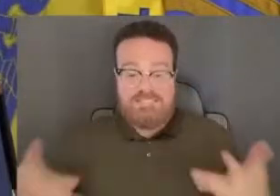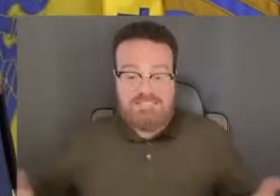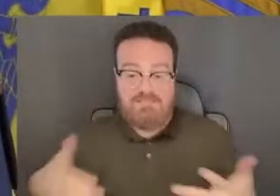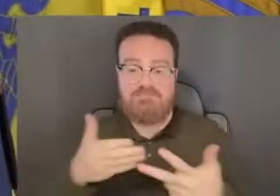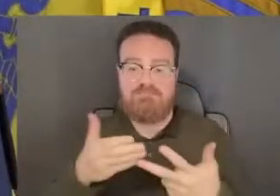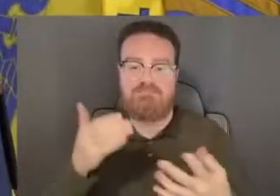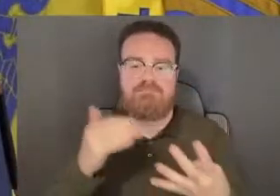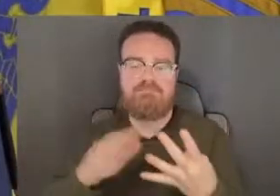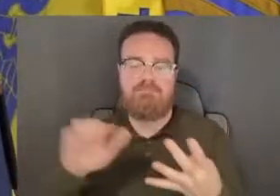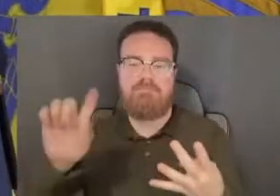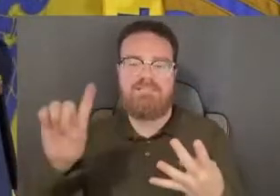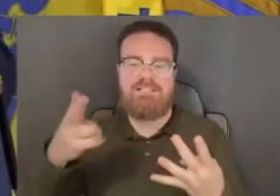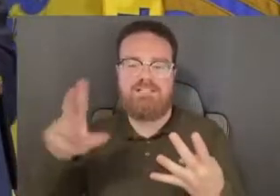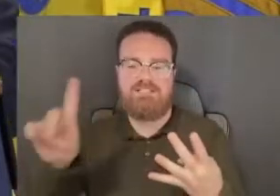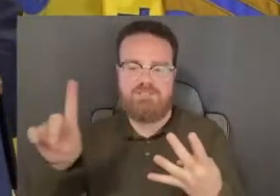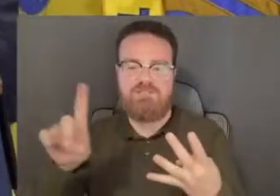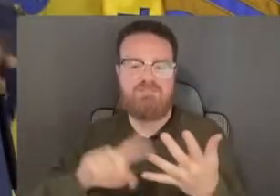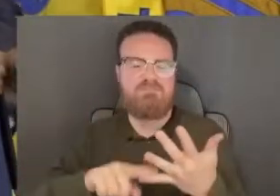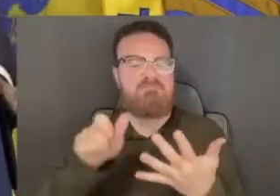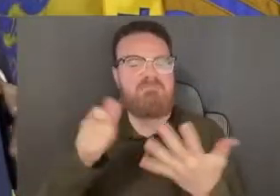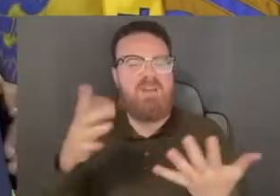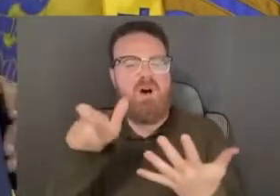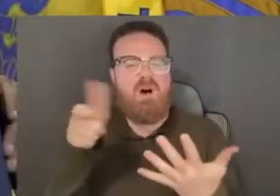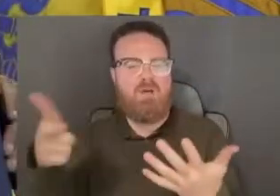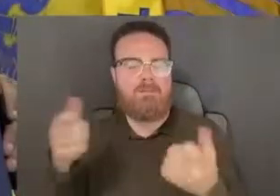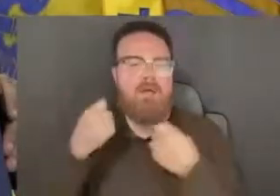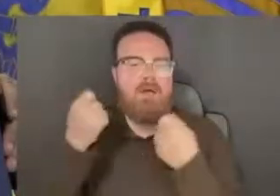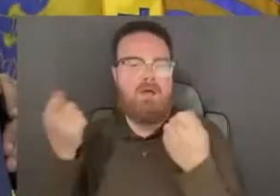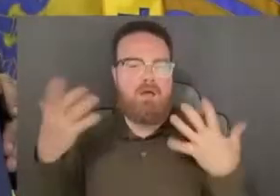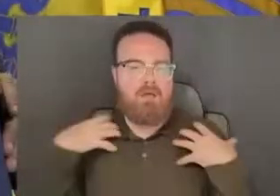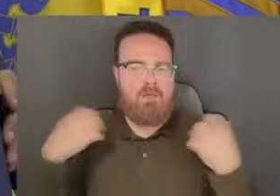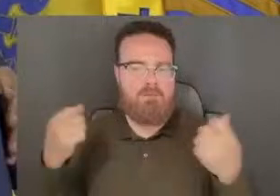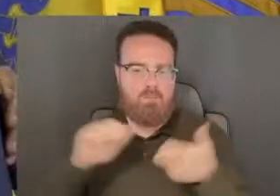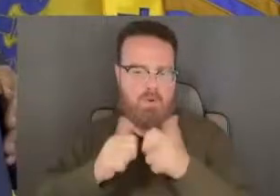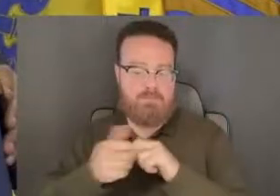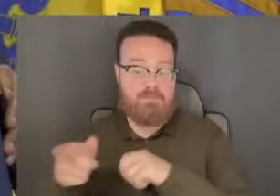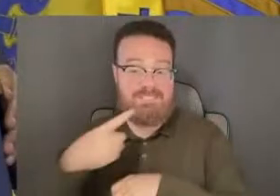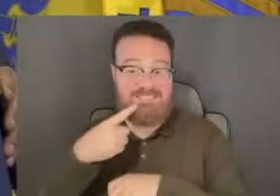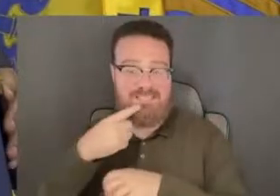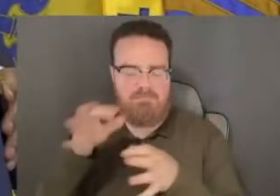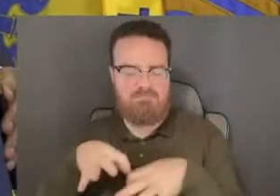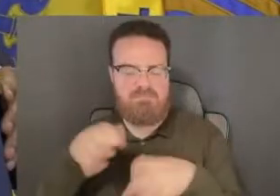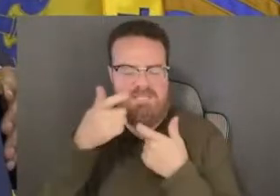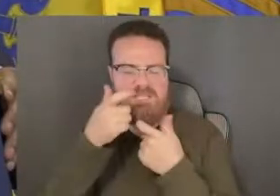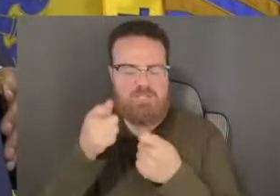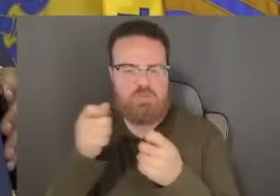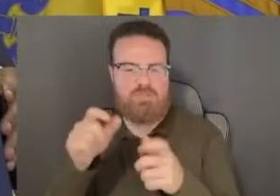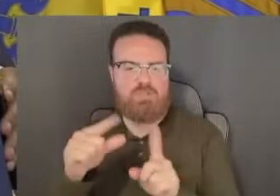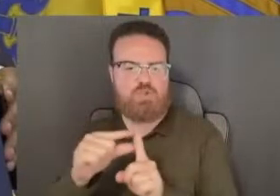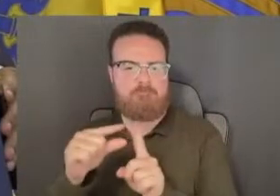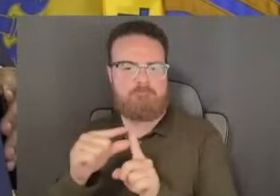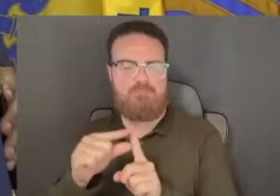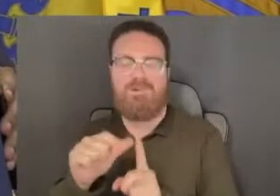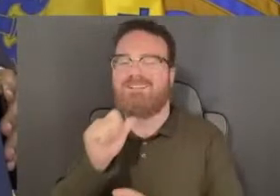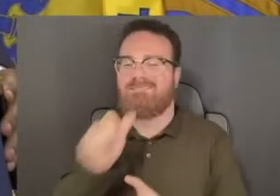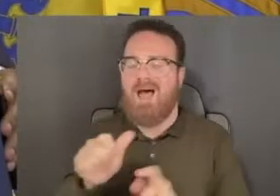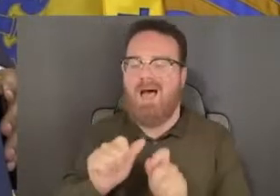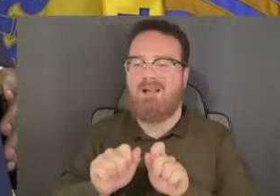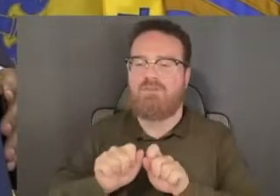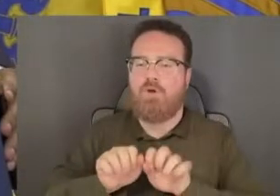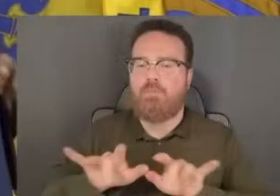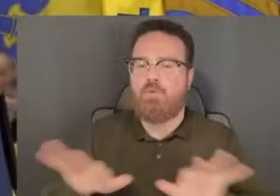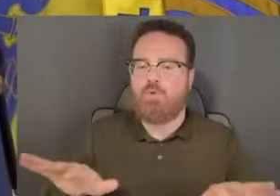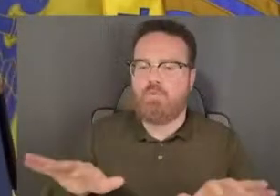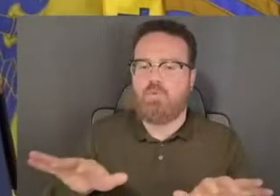of problems with an interesting term. It called them non-communicable diseases of children.